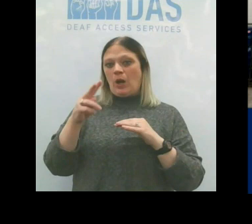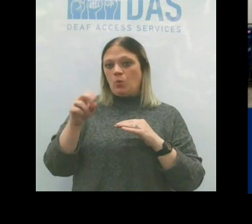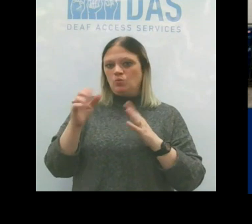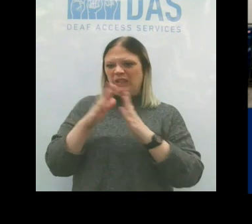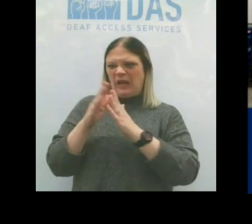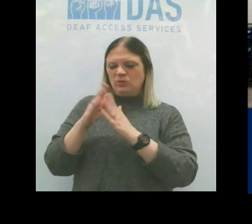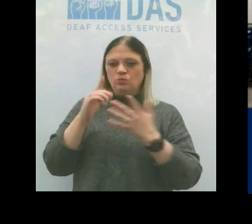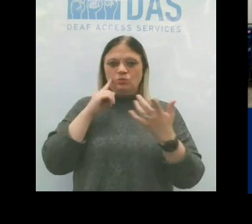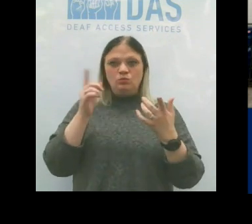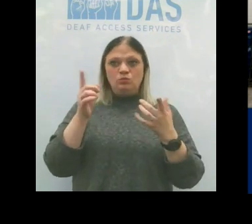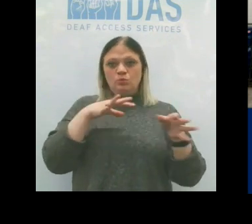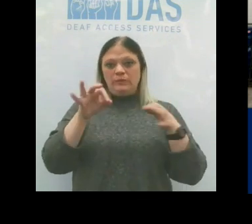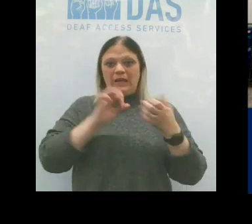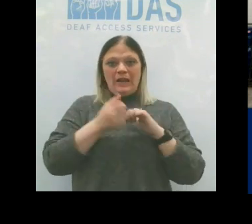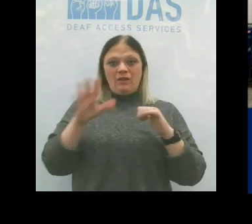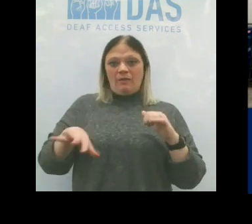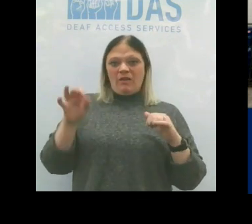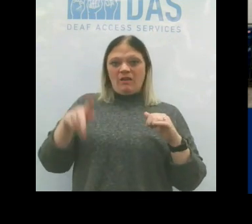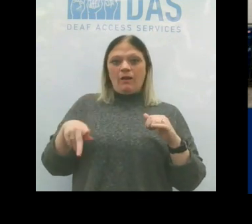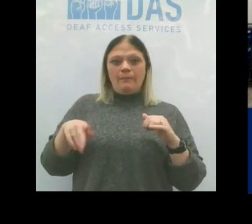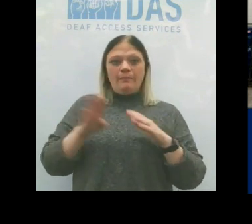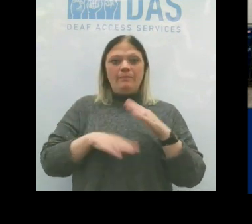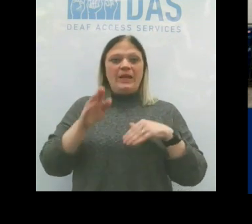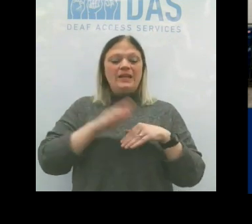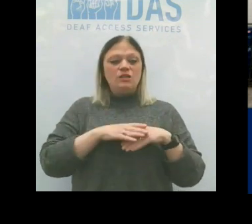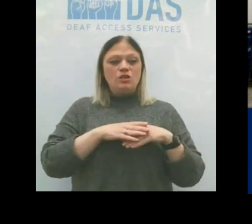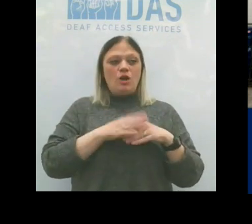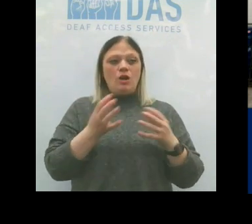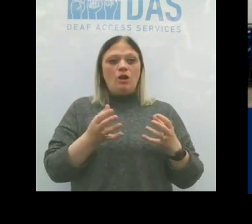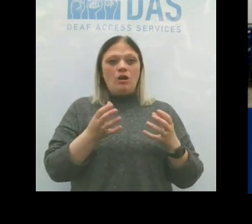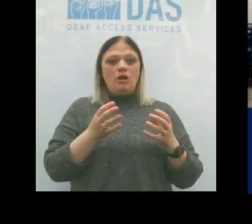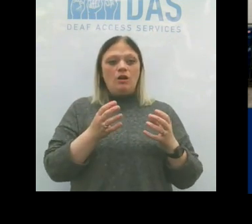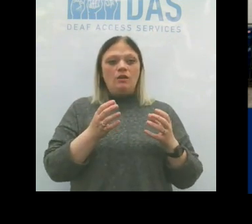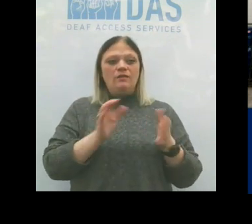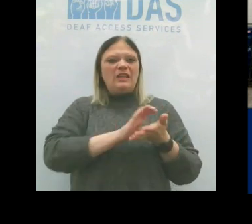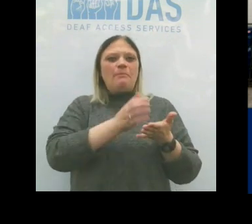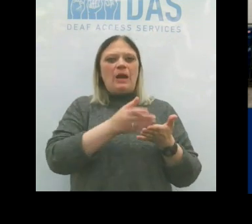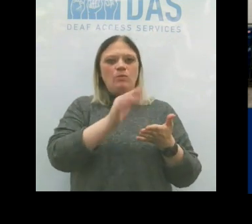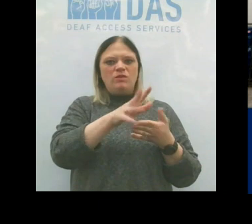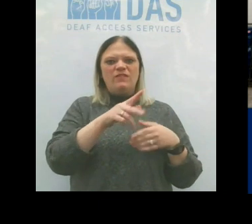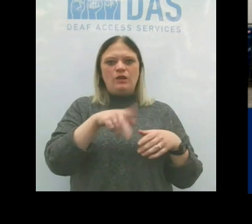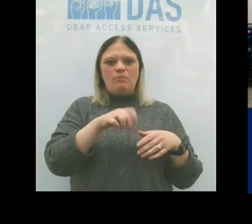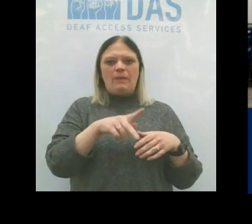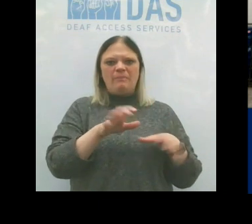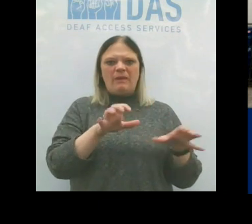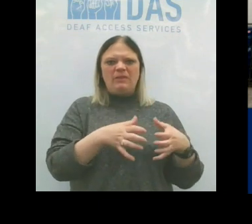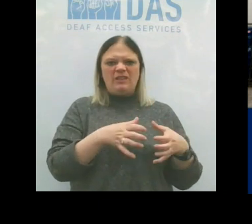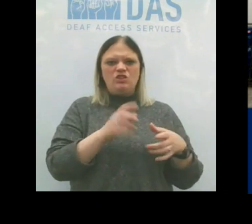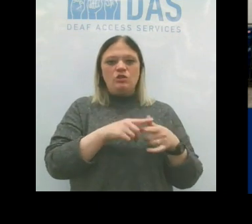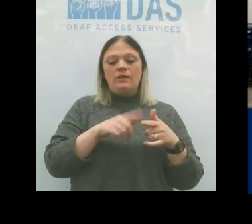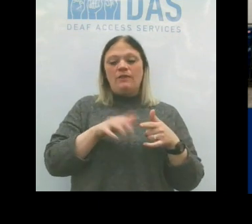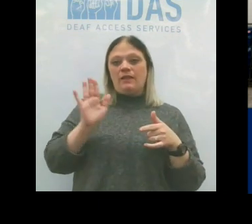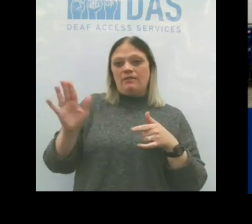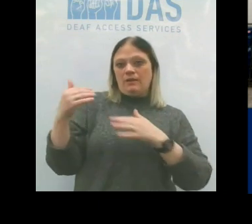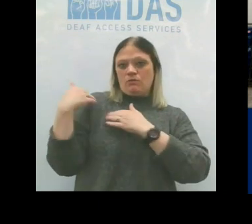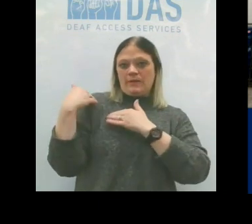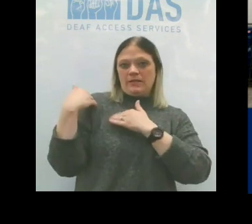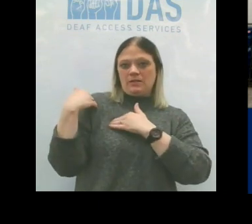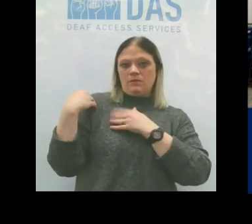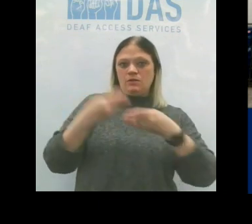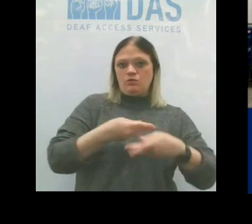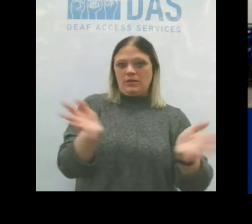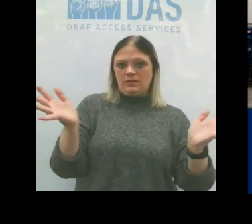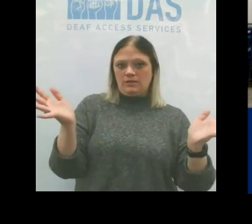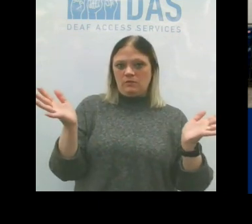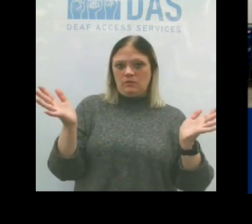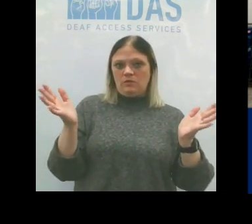pick up the masks, and it's based on a proportion of their population. And then it's up to them to distribute them. But we have